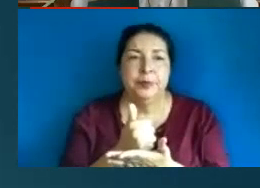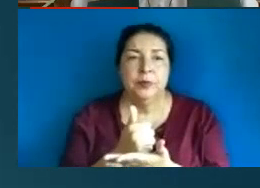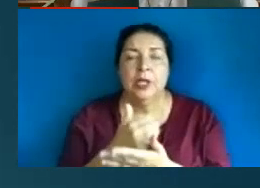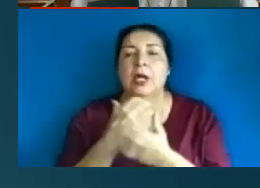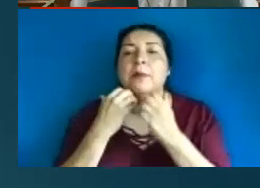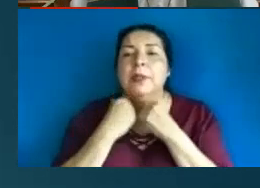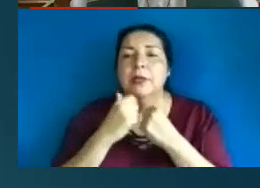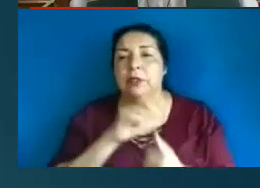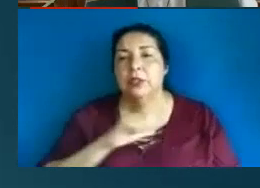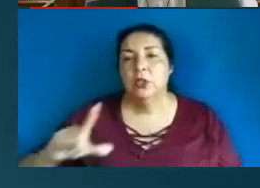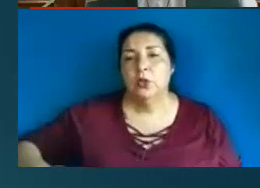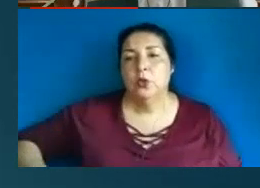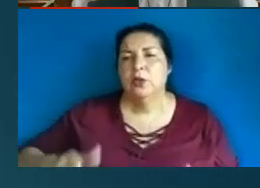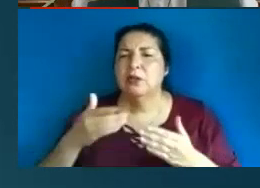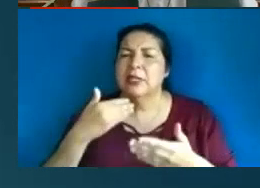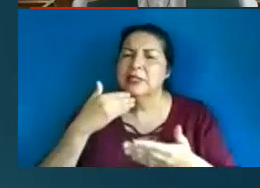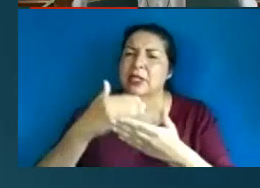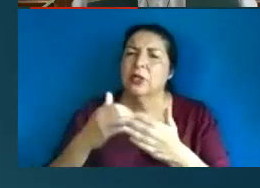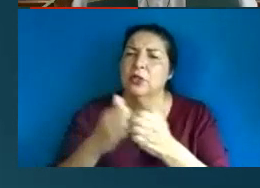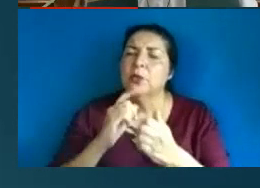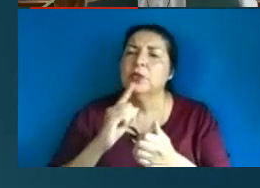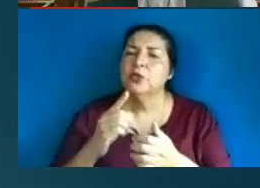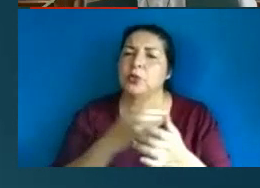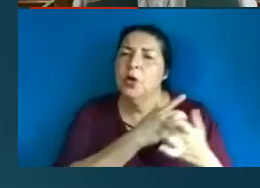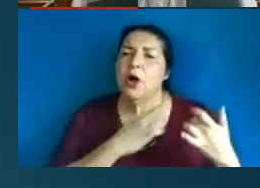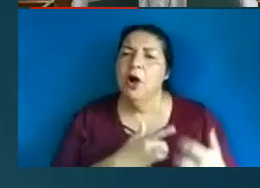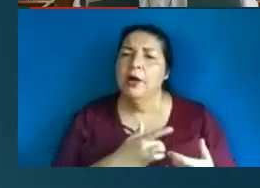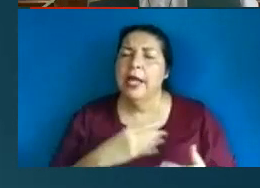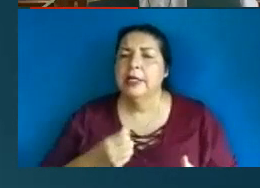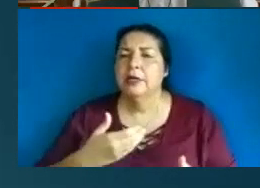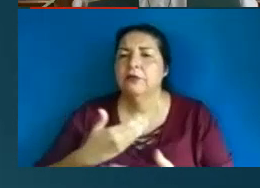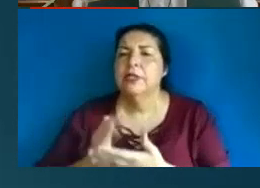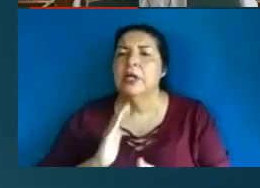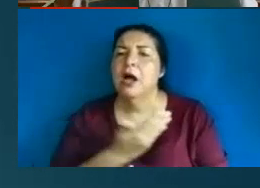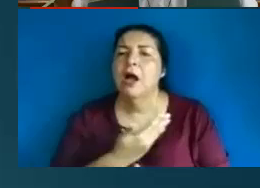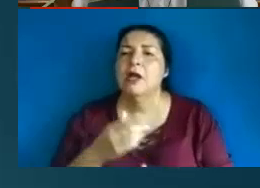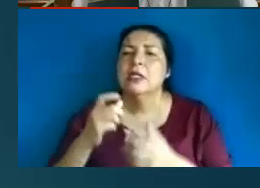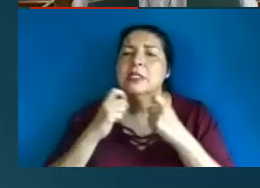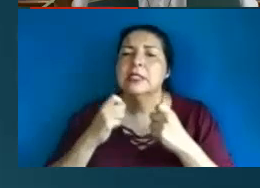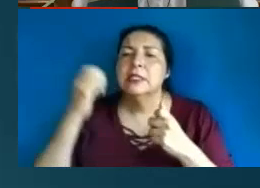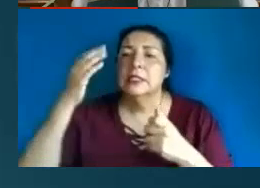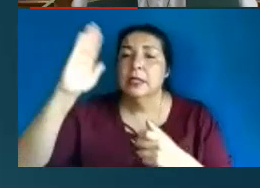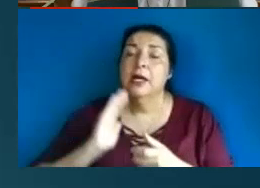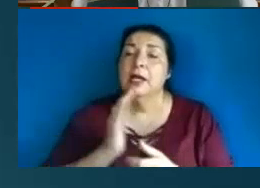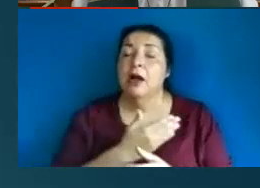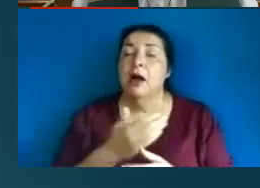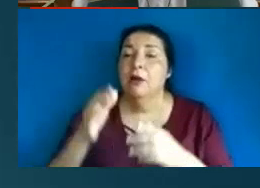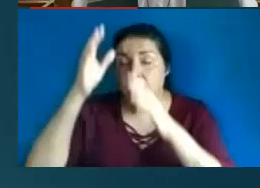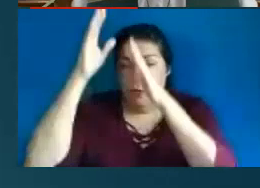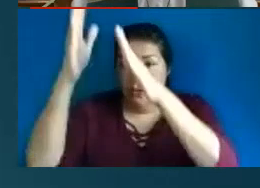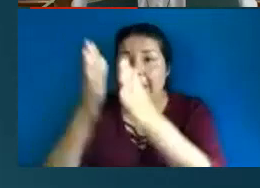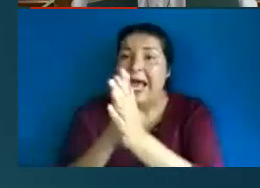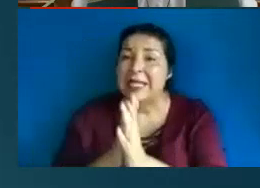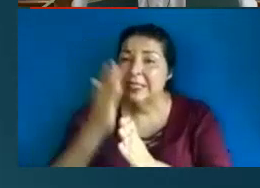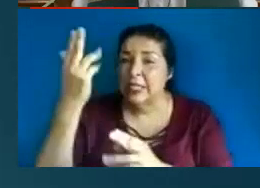Beloved in the Lord, let us draw near with a true heart and confess our sins unto God our Father, beseeching Him in